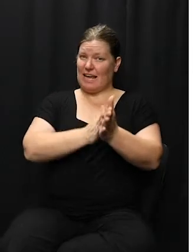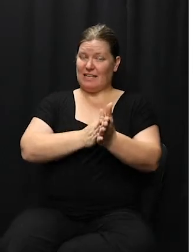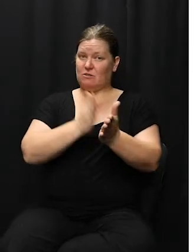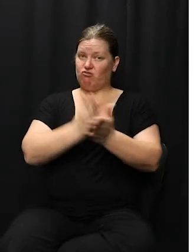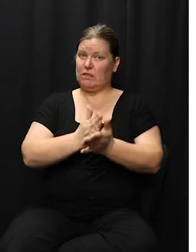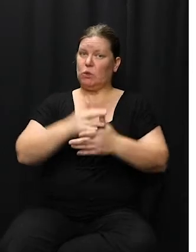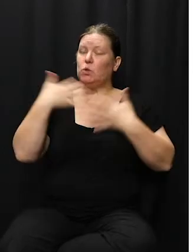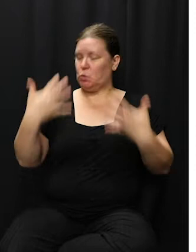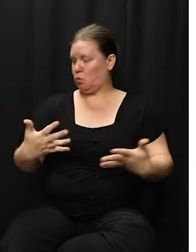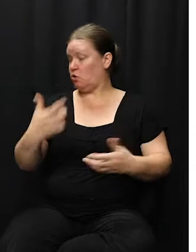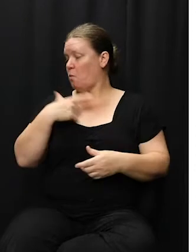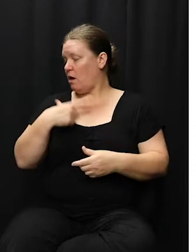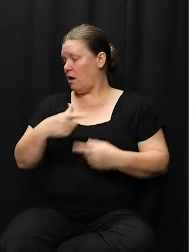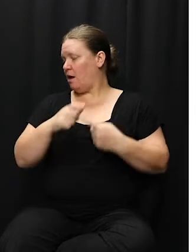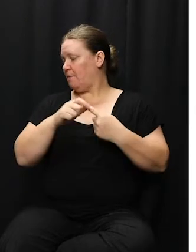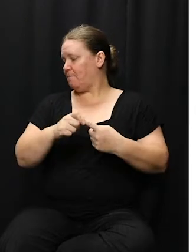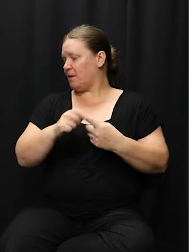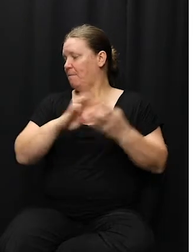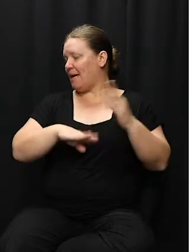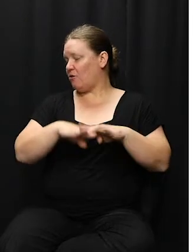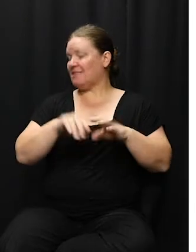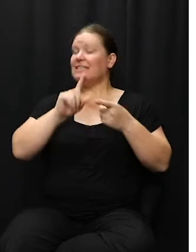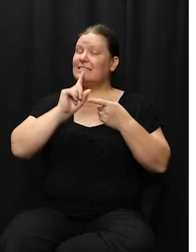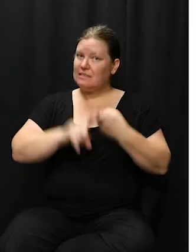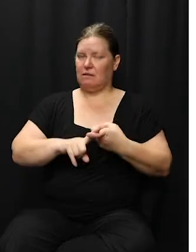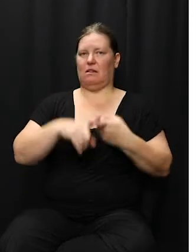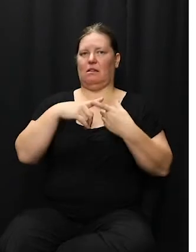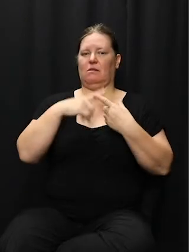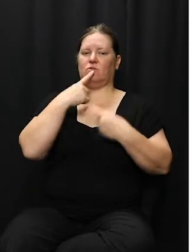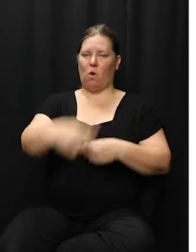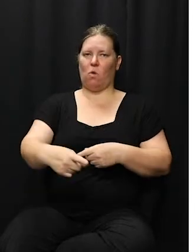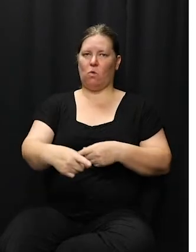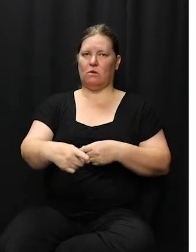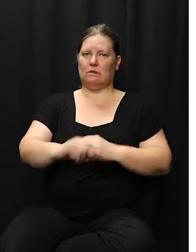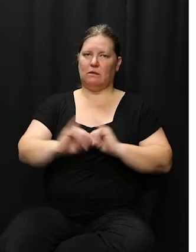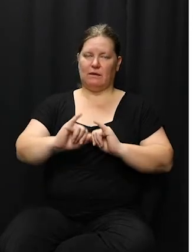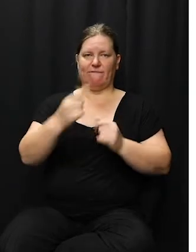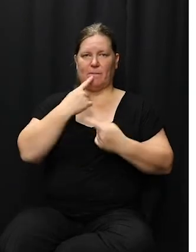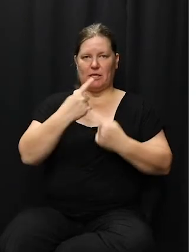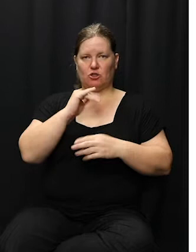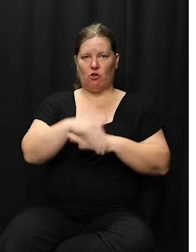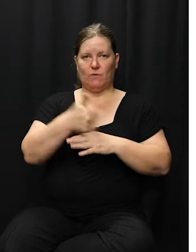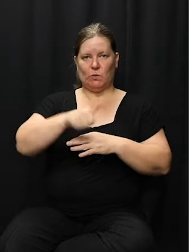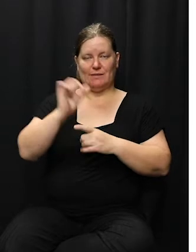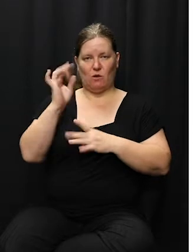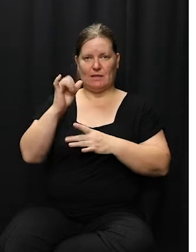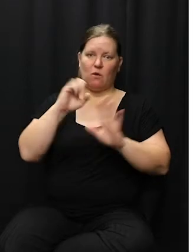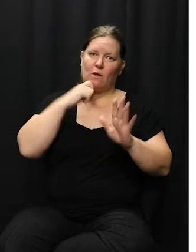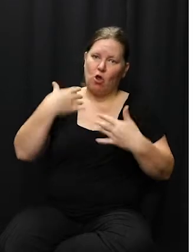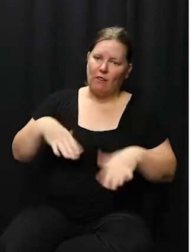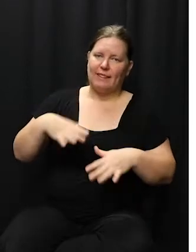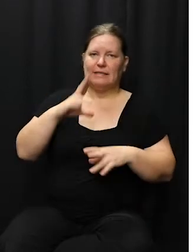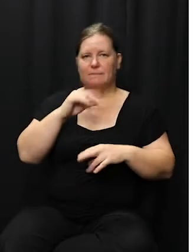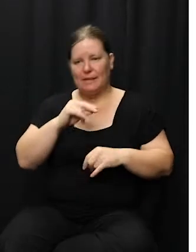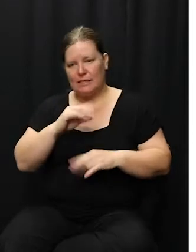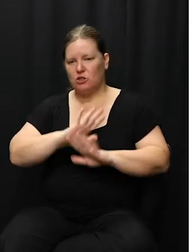the risk of delay is quite huge. So some of that is because parents are still told